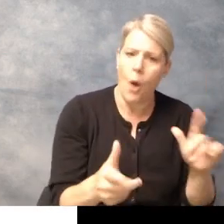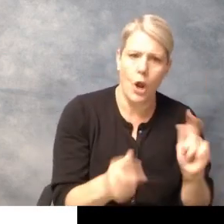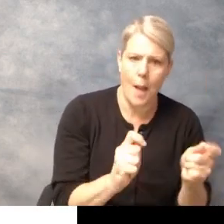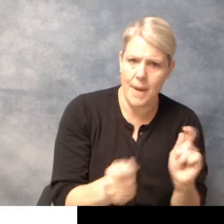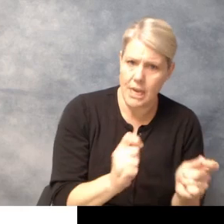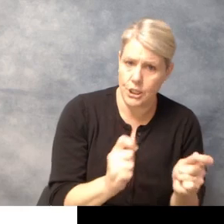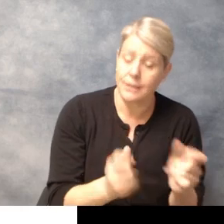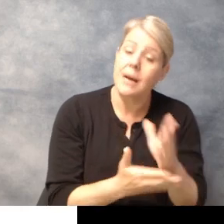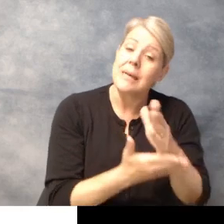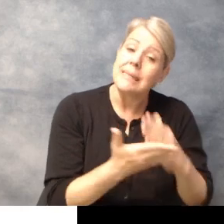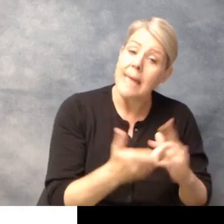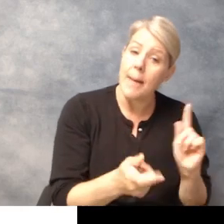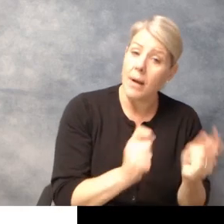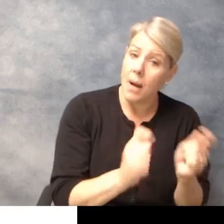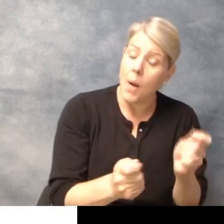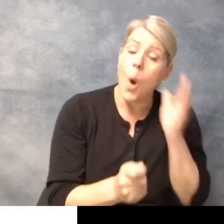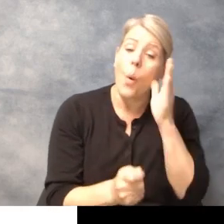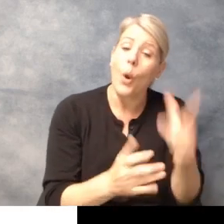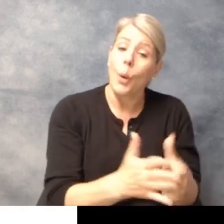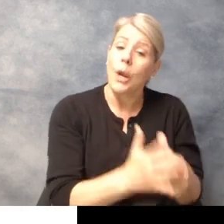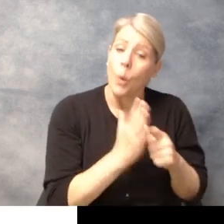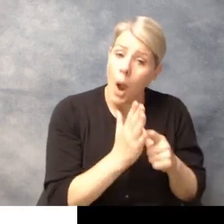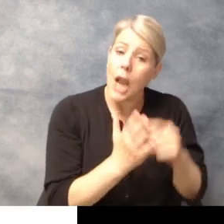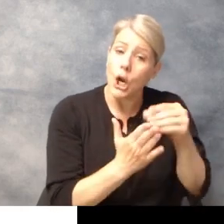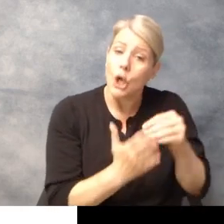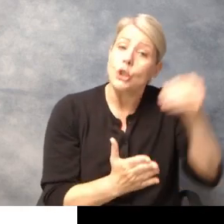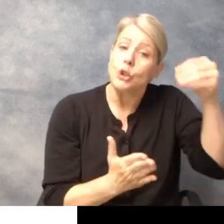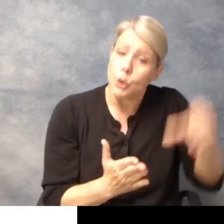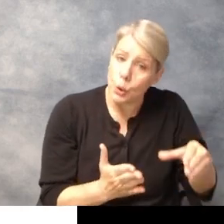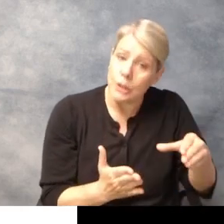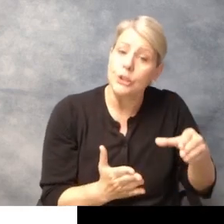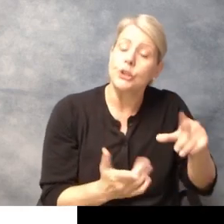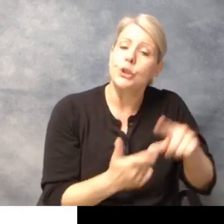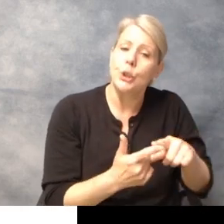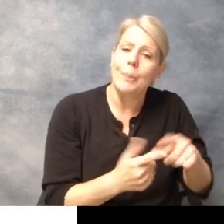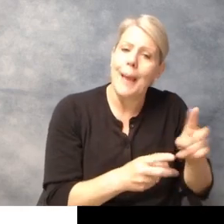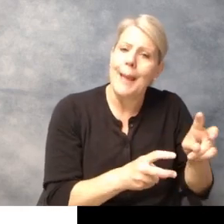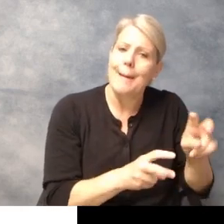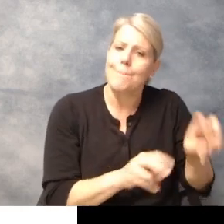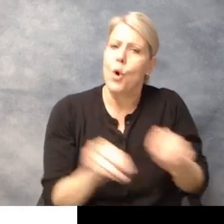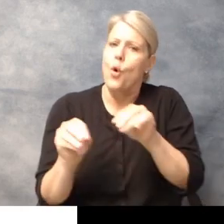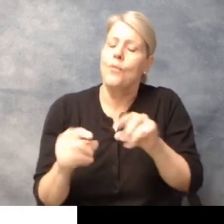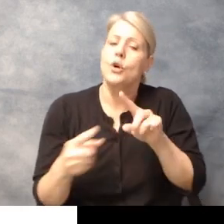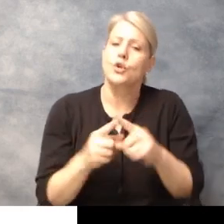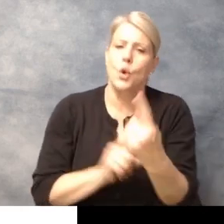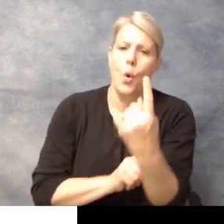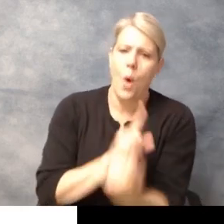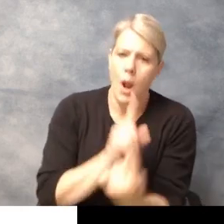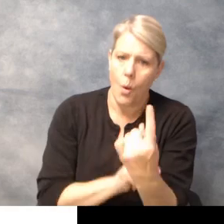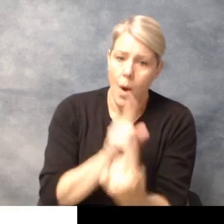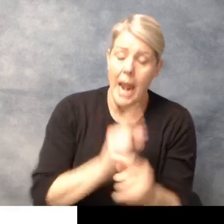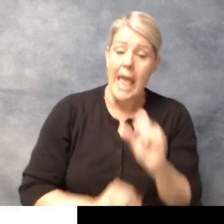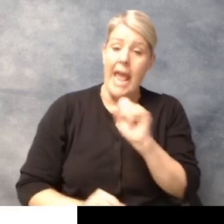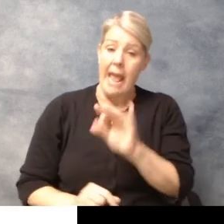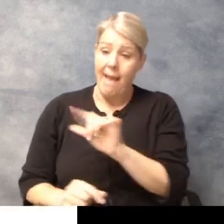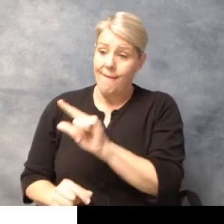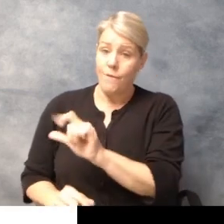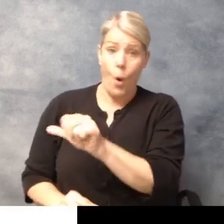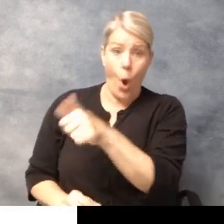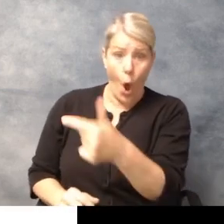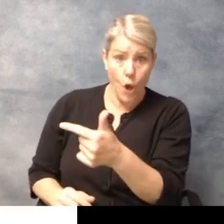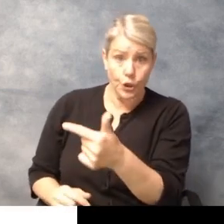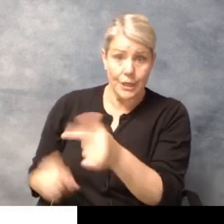accommodations. Some accommodations require students to be assessed in a one-on-one setting. For students completing the alternate